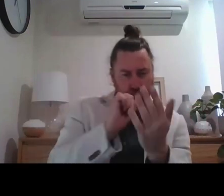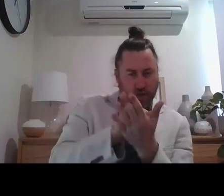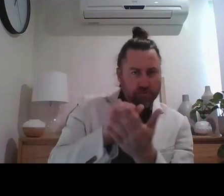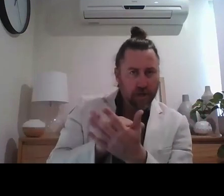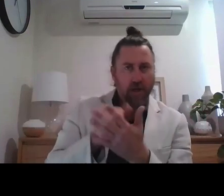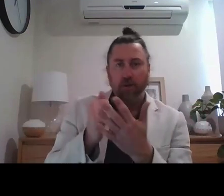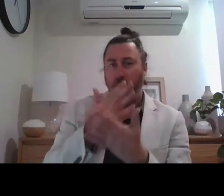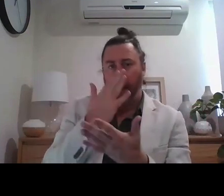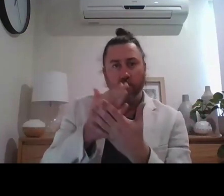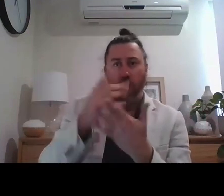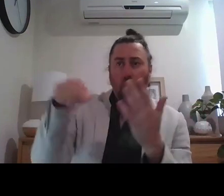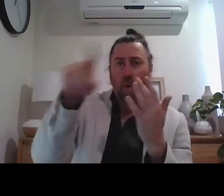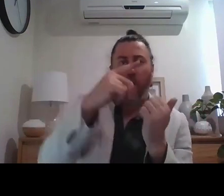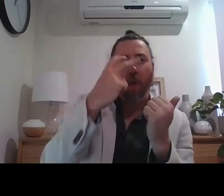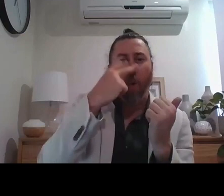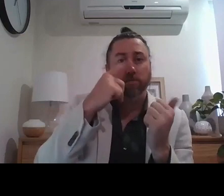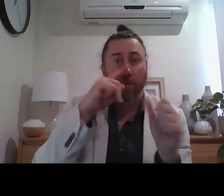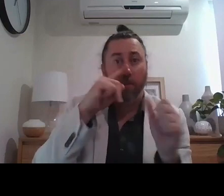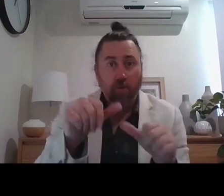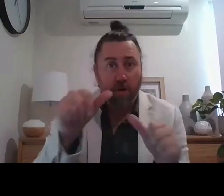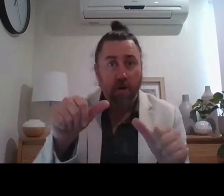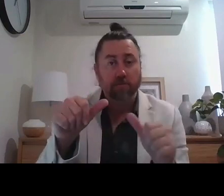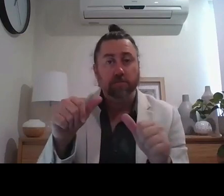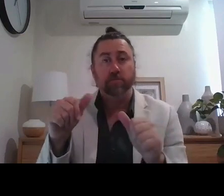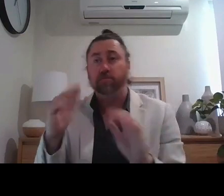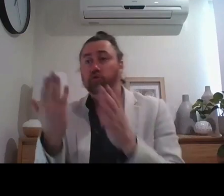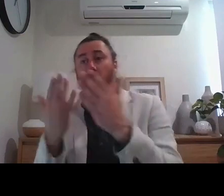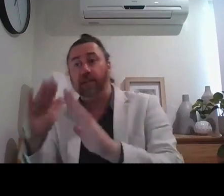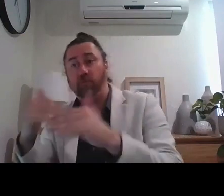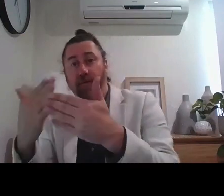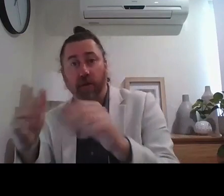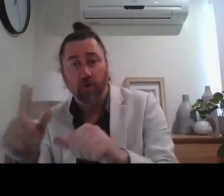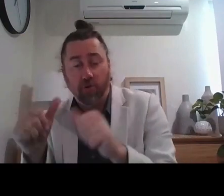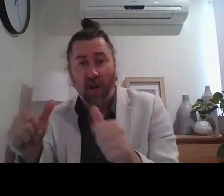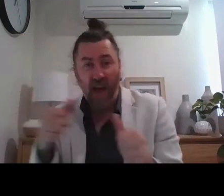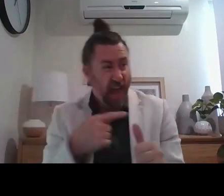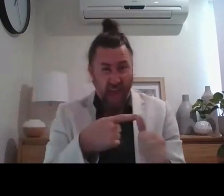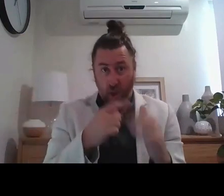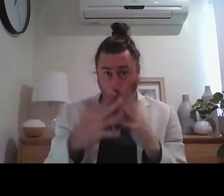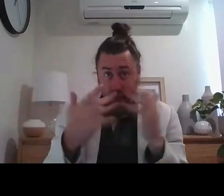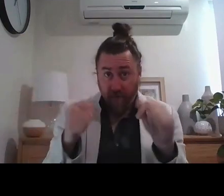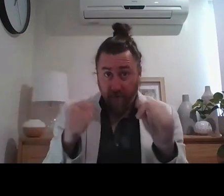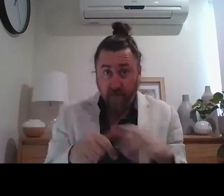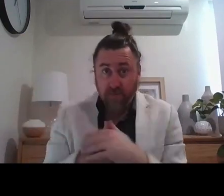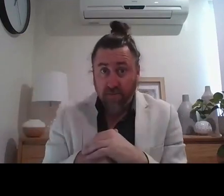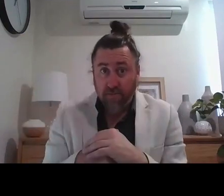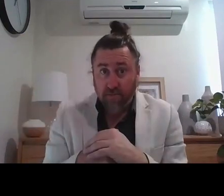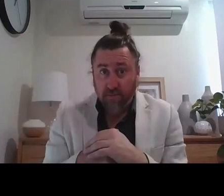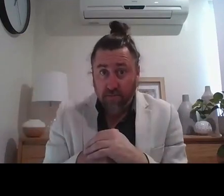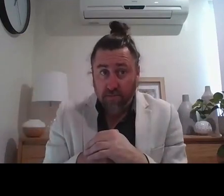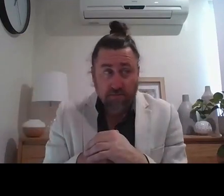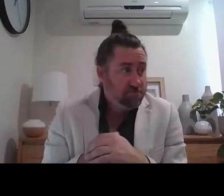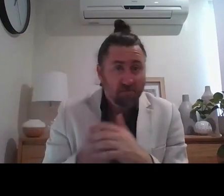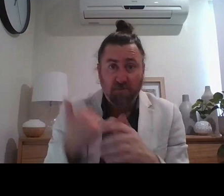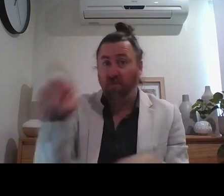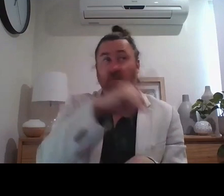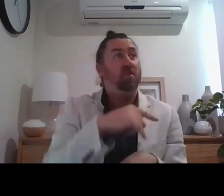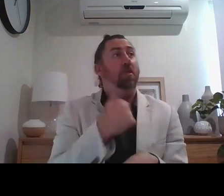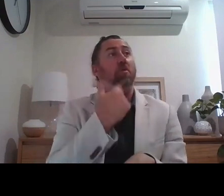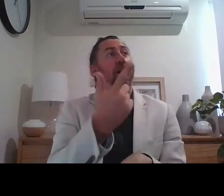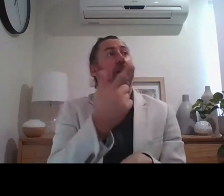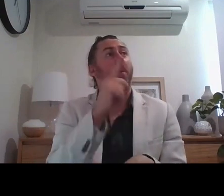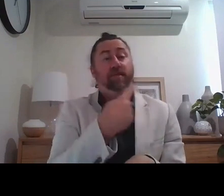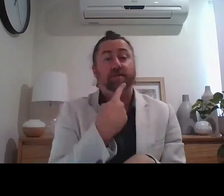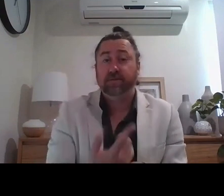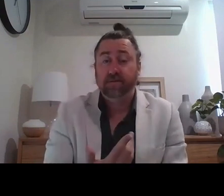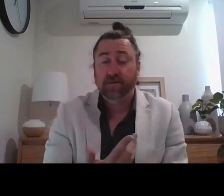and providers. Is it useful in informing choice? Is it driving provider improvement? How are we tracking